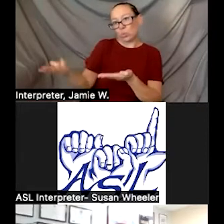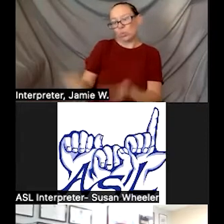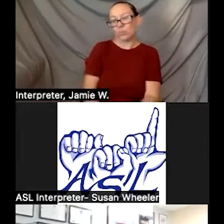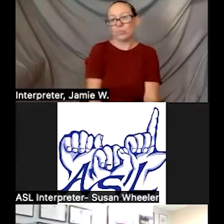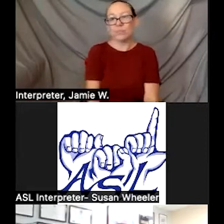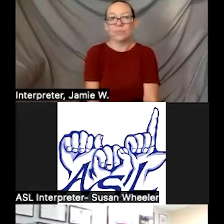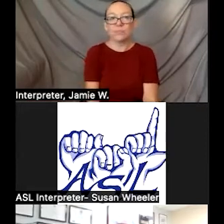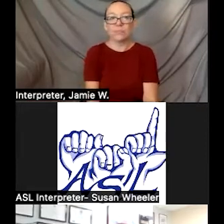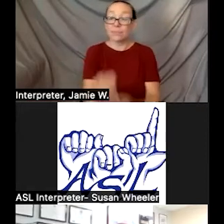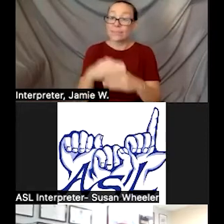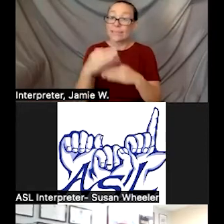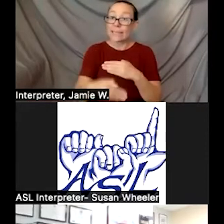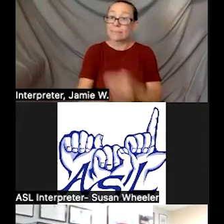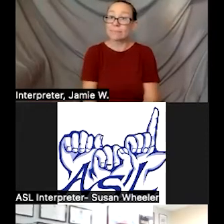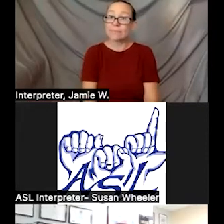Next slide.